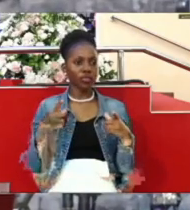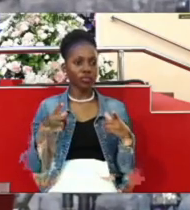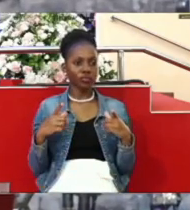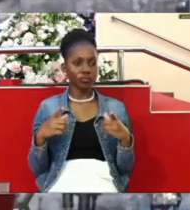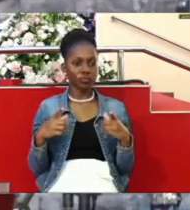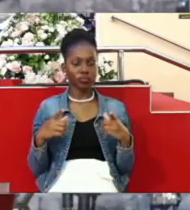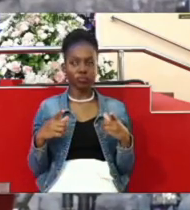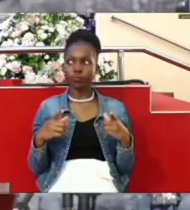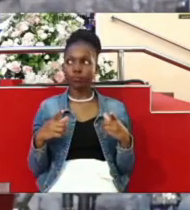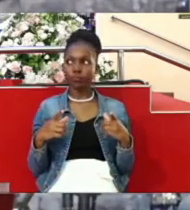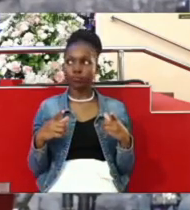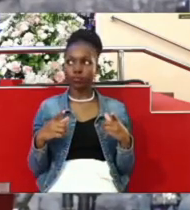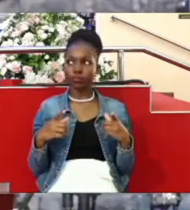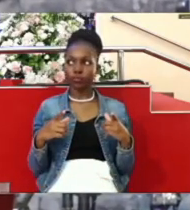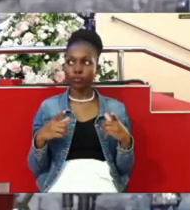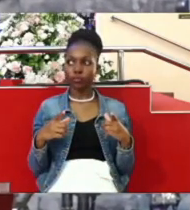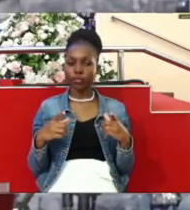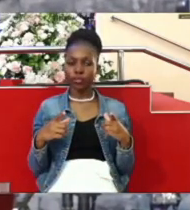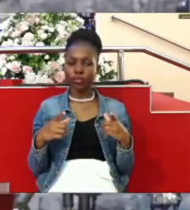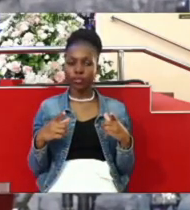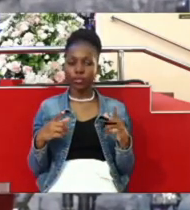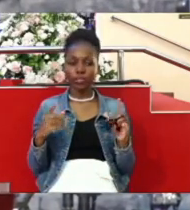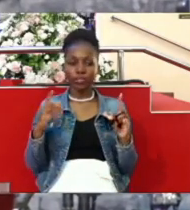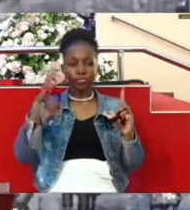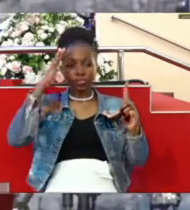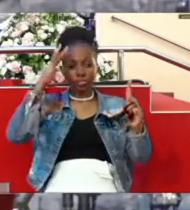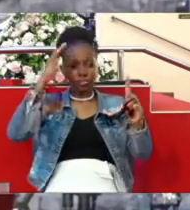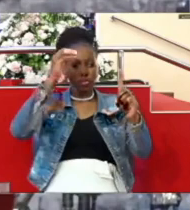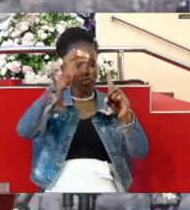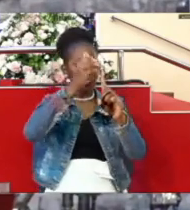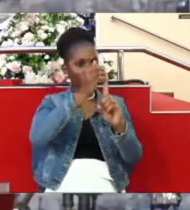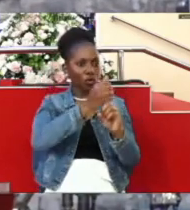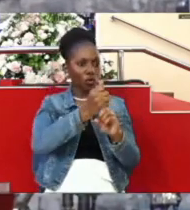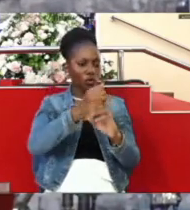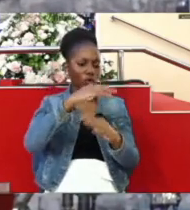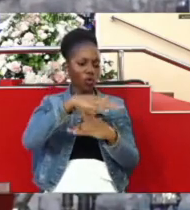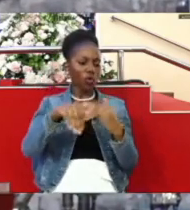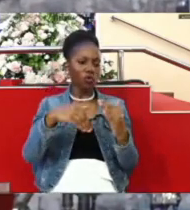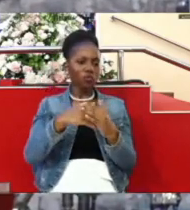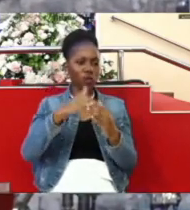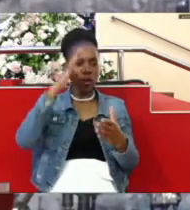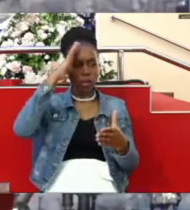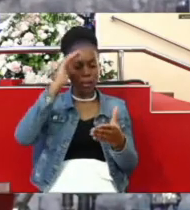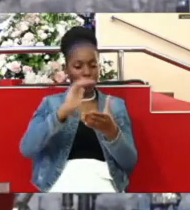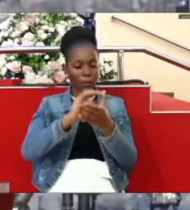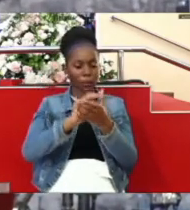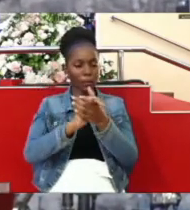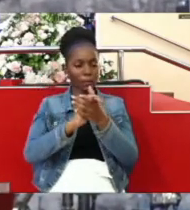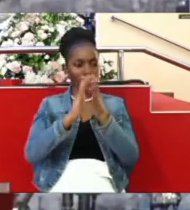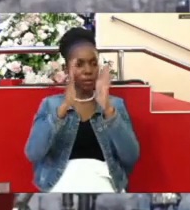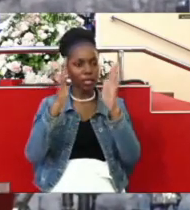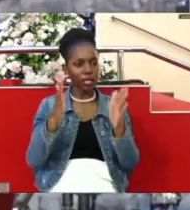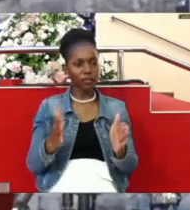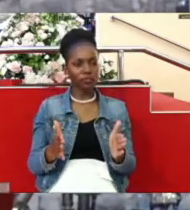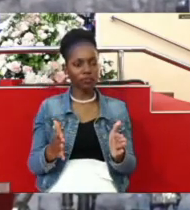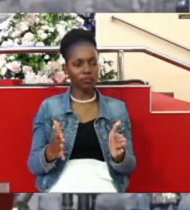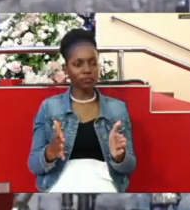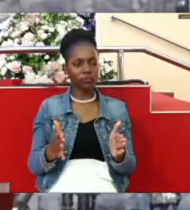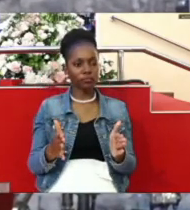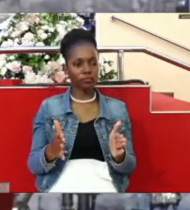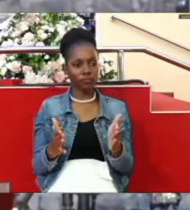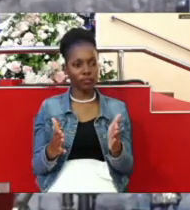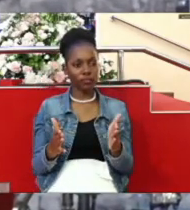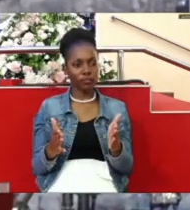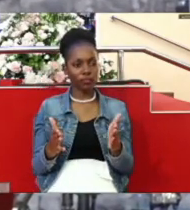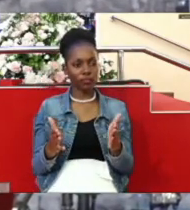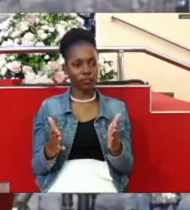goal, like the goal of every believer. Na hiyo ndio shauku ya kila mwamini. Where the enemy looks for